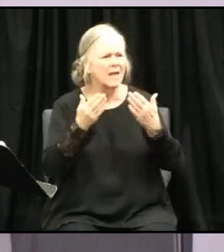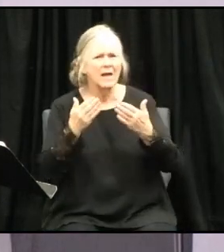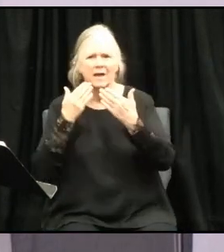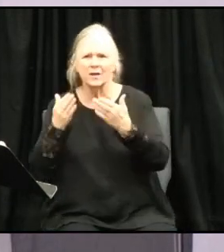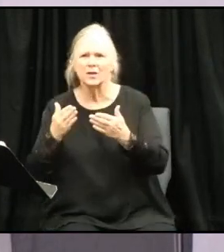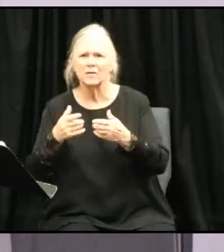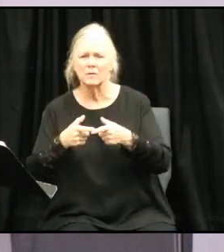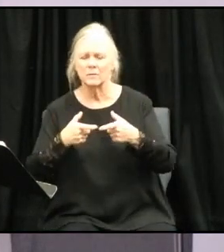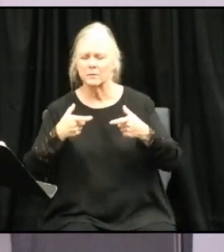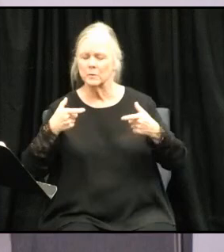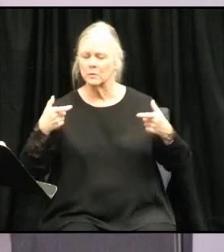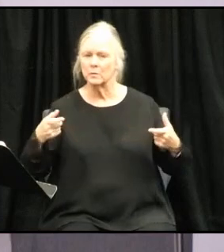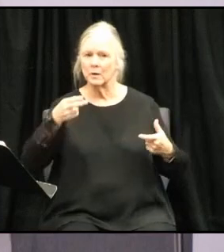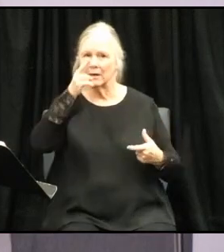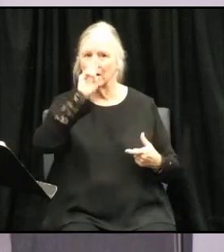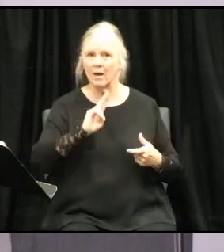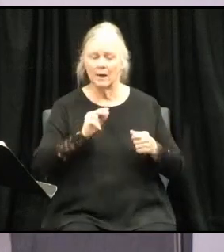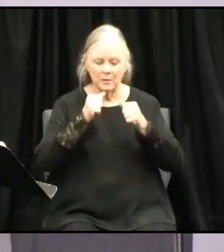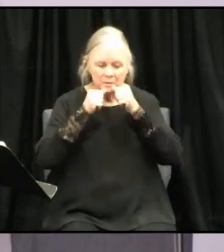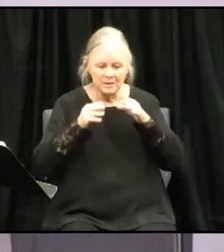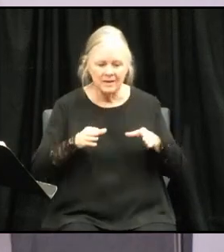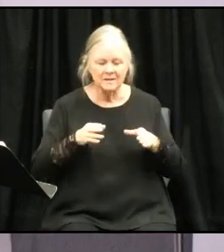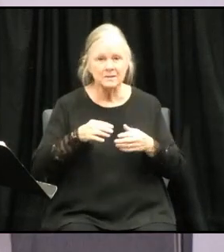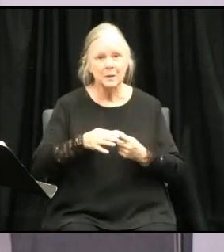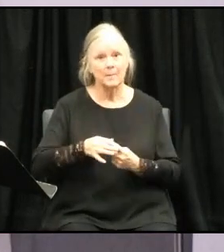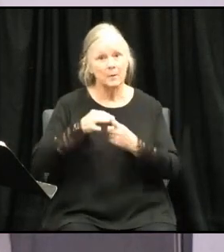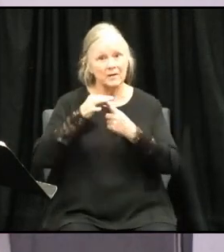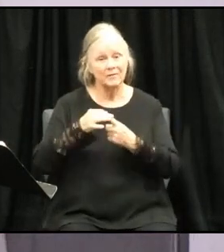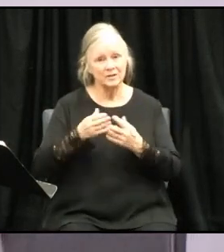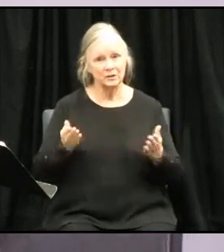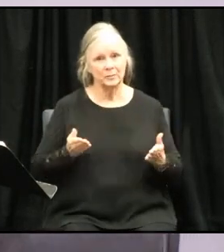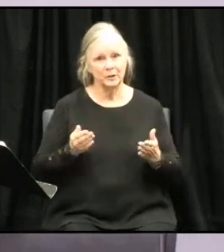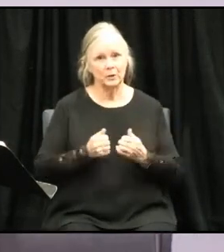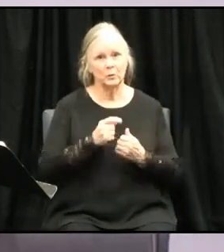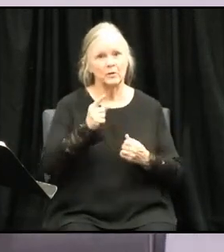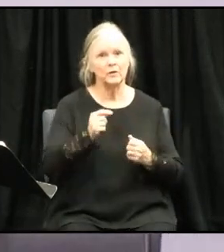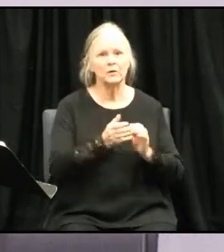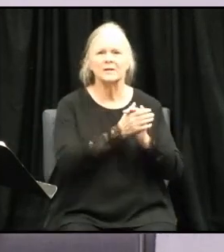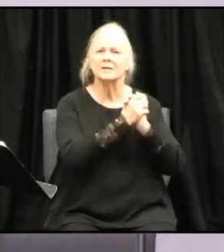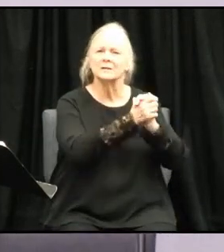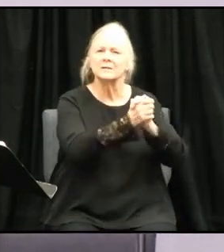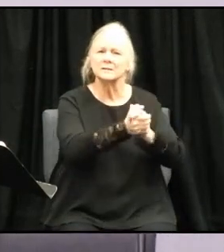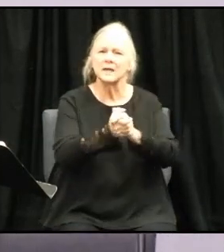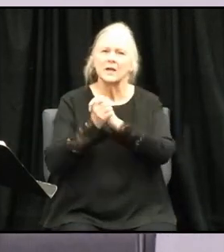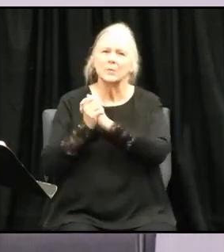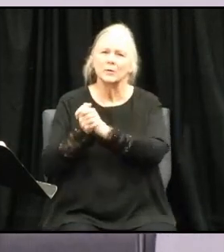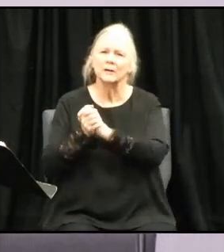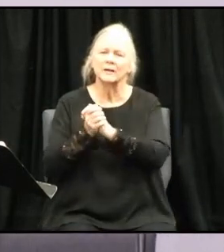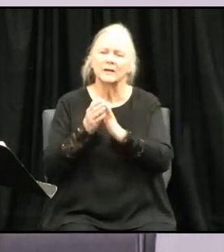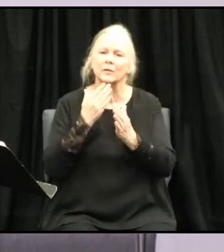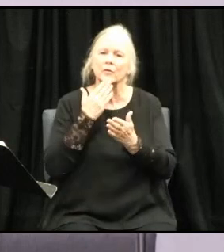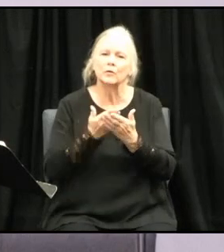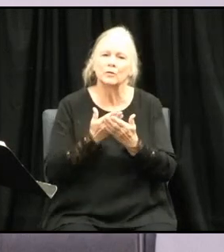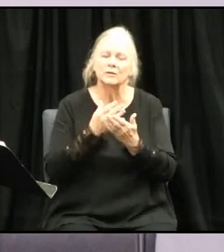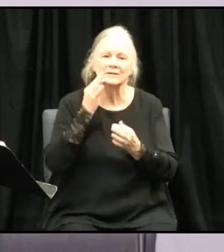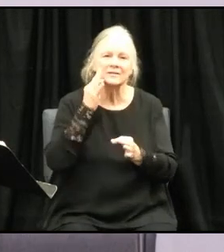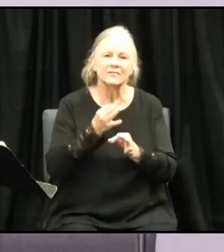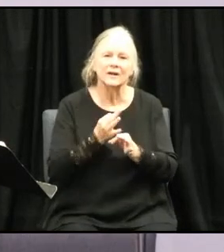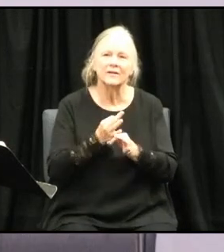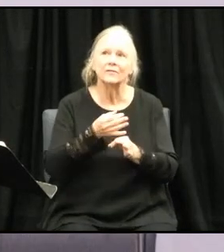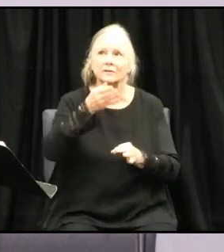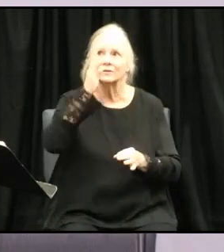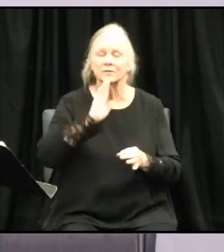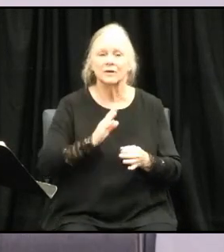and blessing and privilege to be here with you, celebrating the goodness and the faithfulness of God here in this homecoming